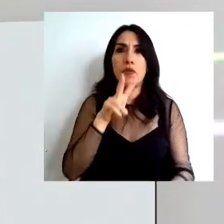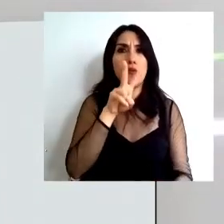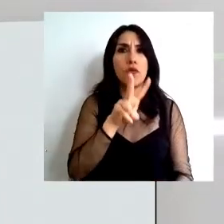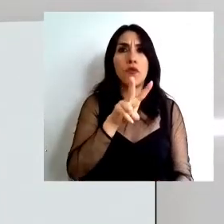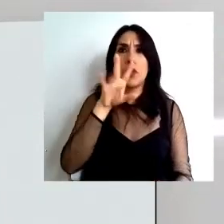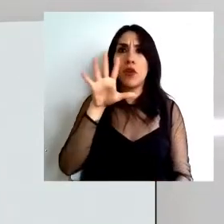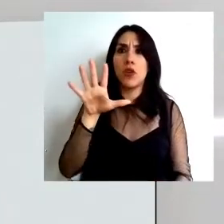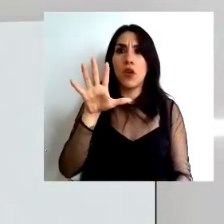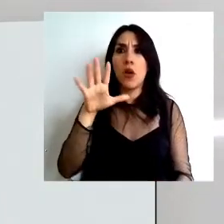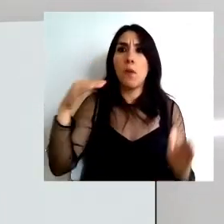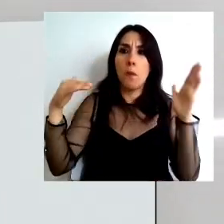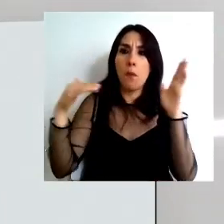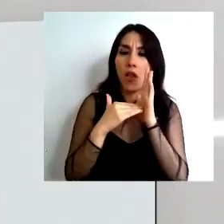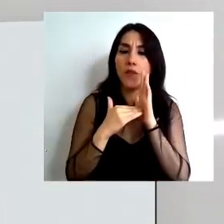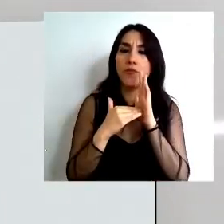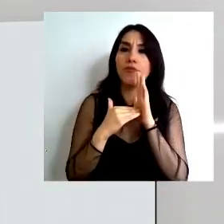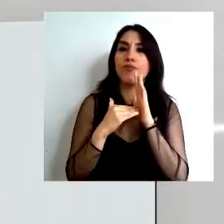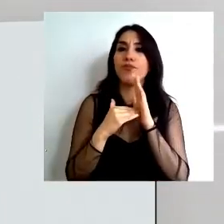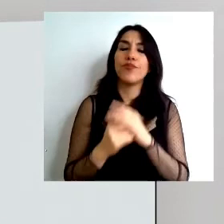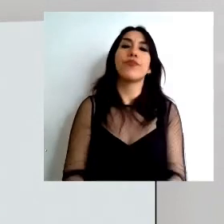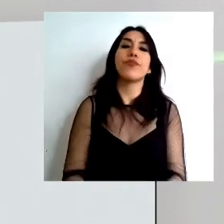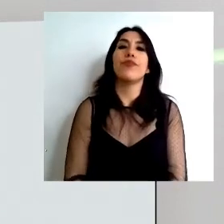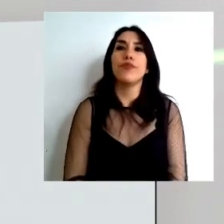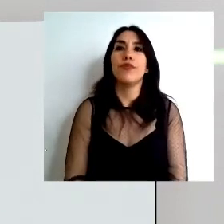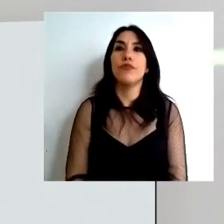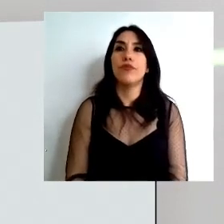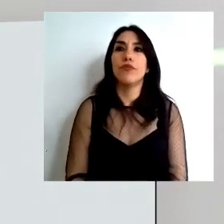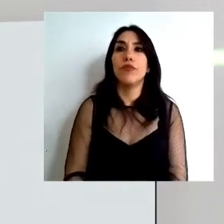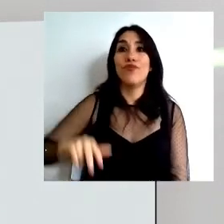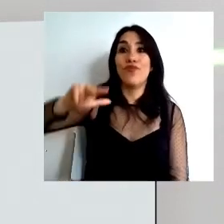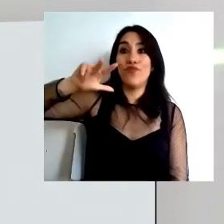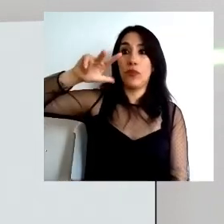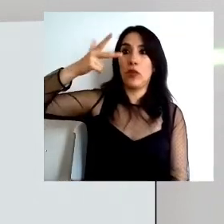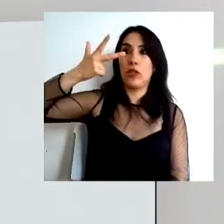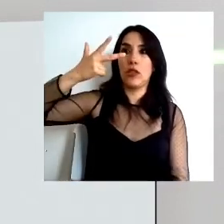partner might have with one brochure. So this is,